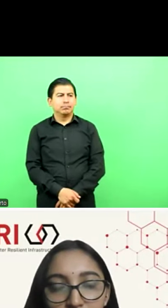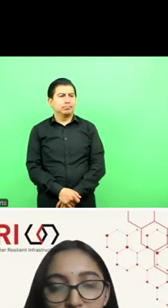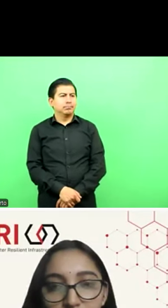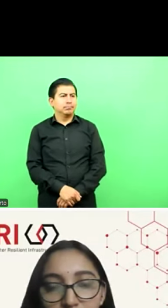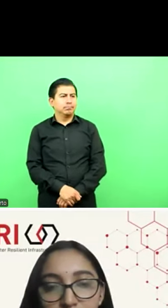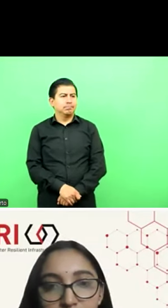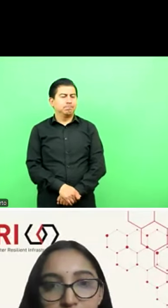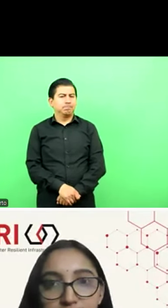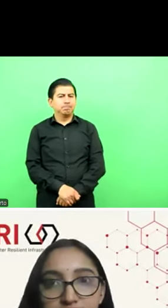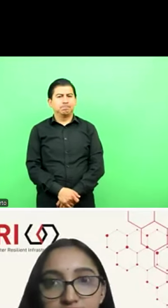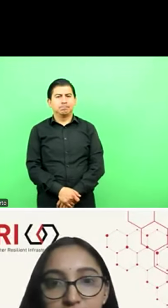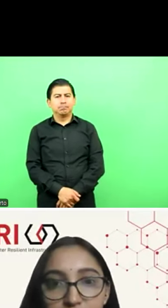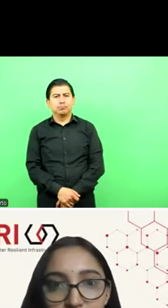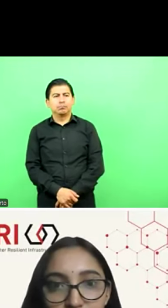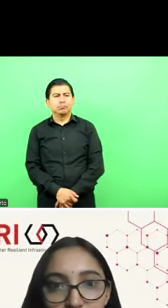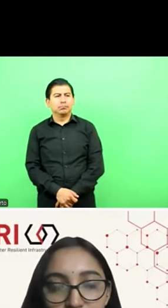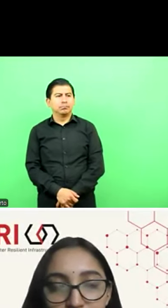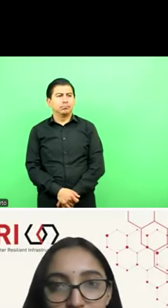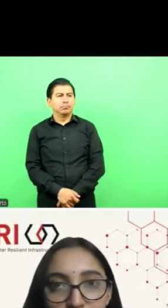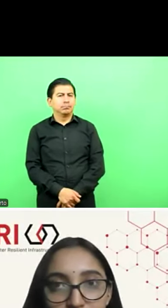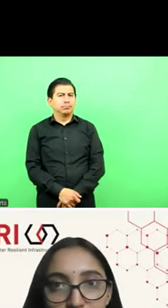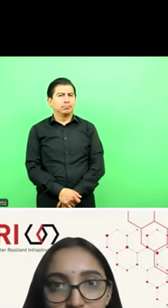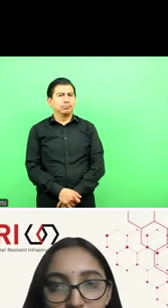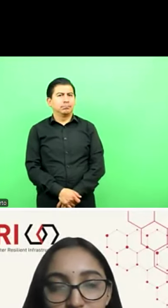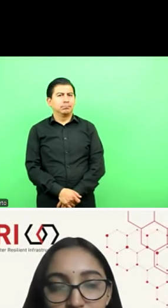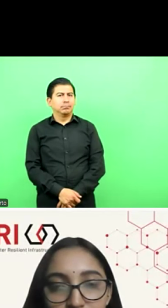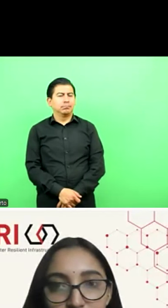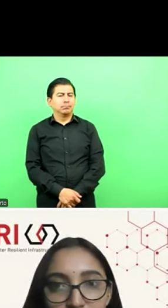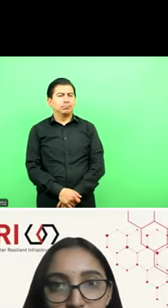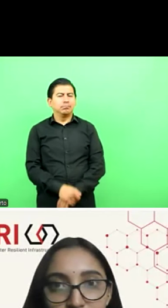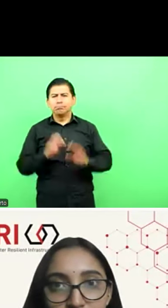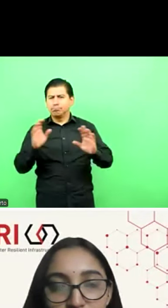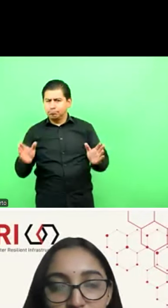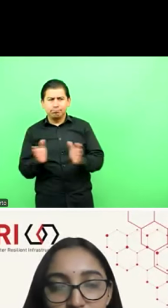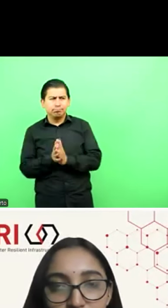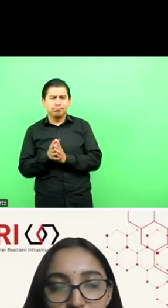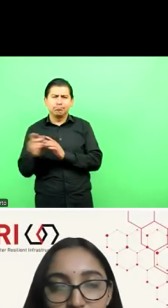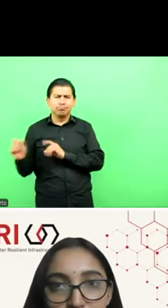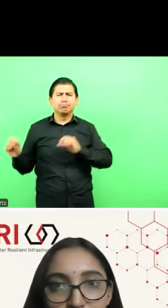It's okay. You can continue. It's okay.